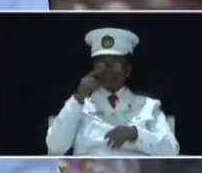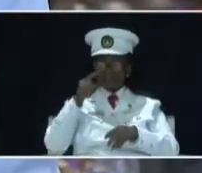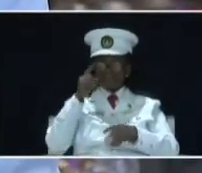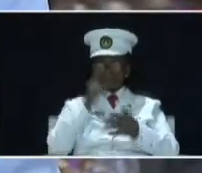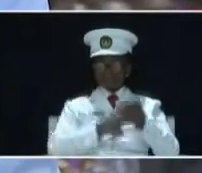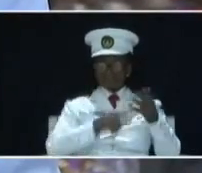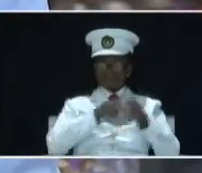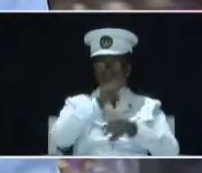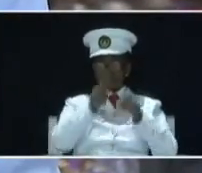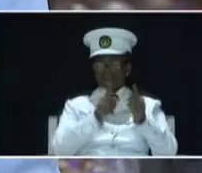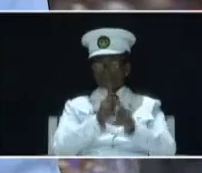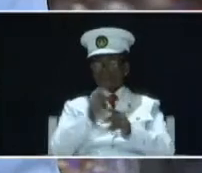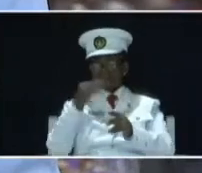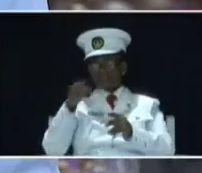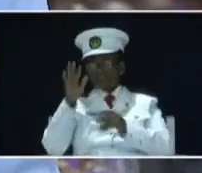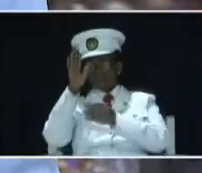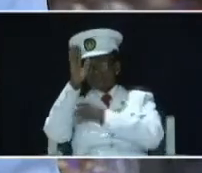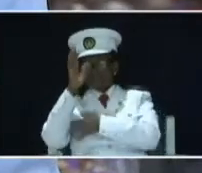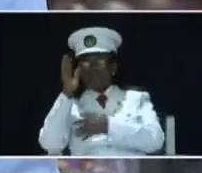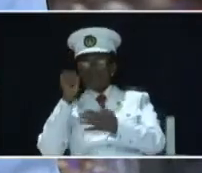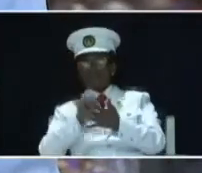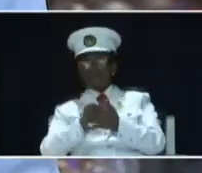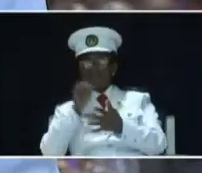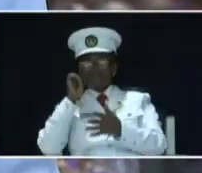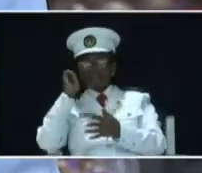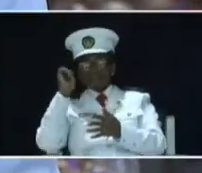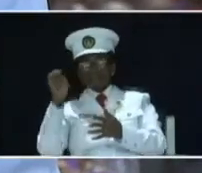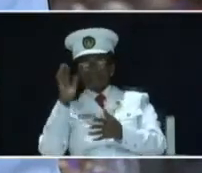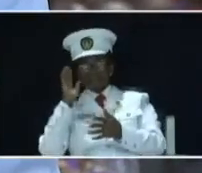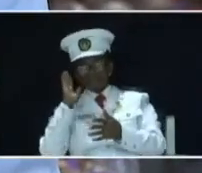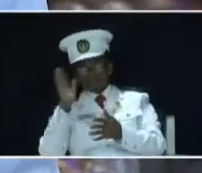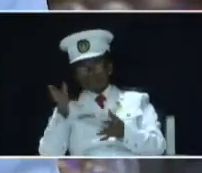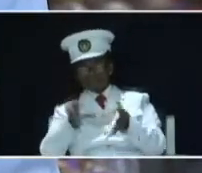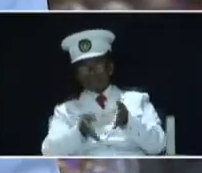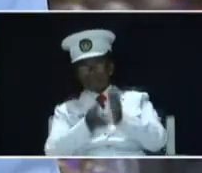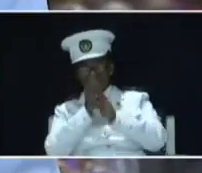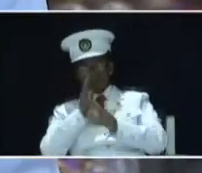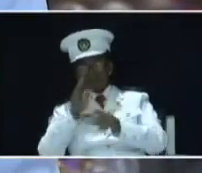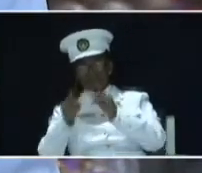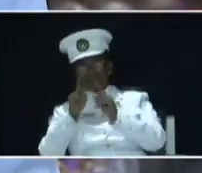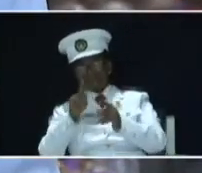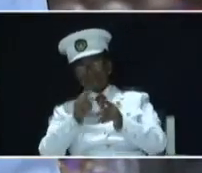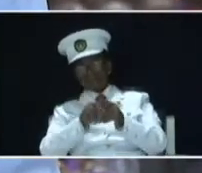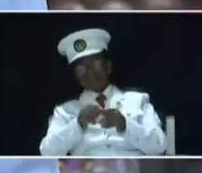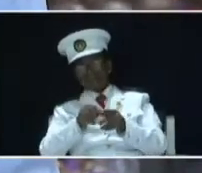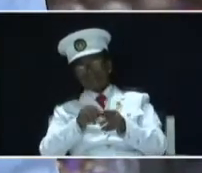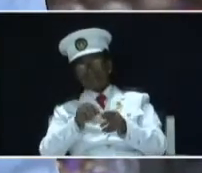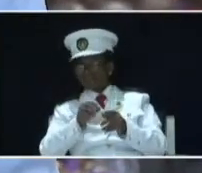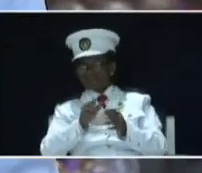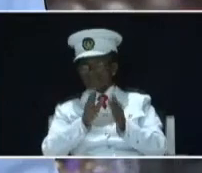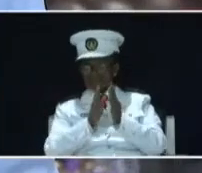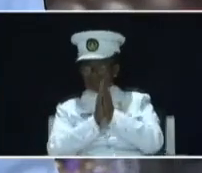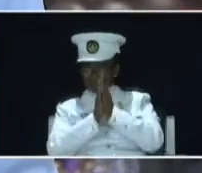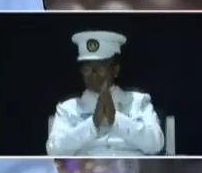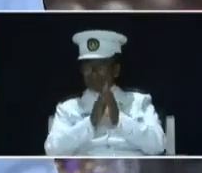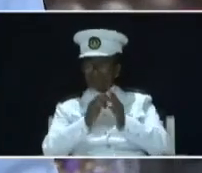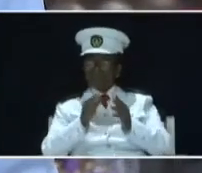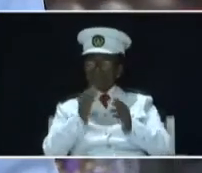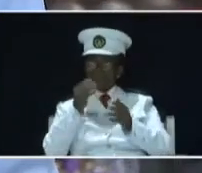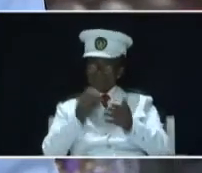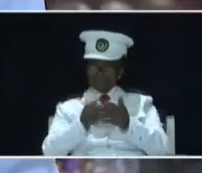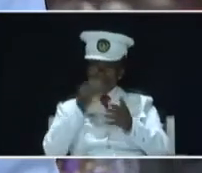ask people to fast for 50 days before he will answer them? I said, why are you angry? I'm not talking to your